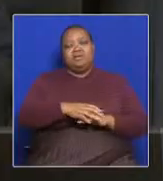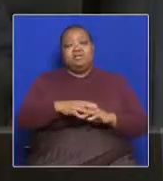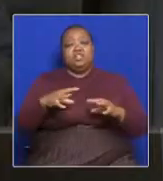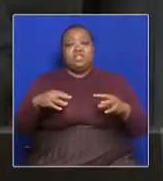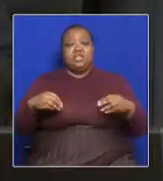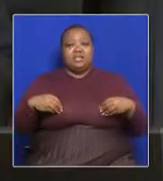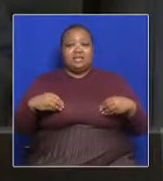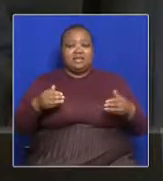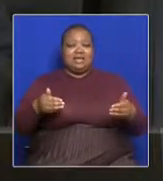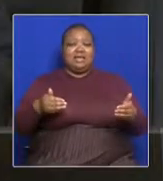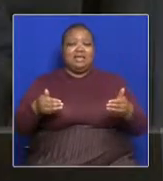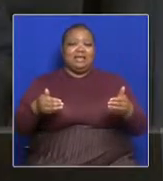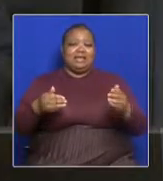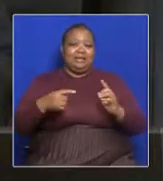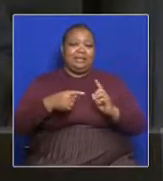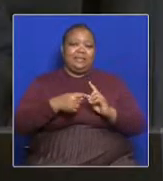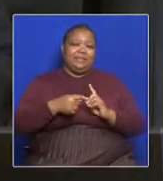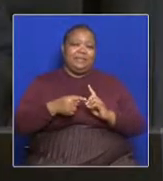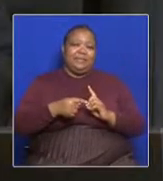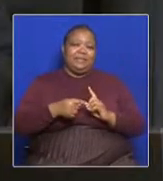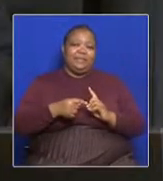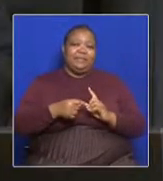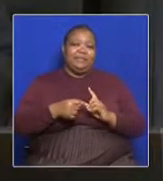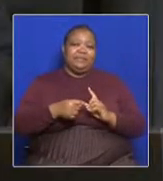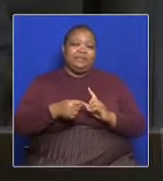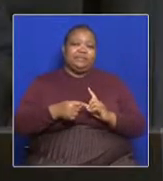of this doesn't reflect a seasoned